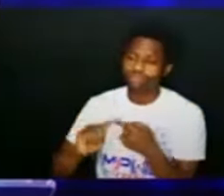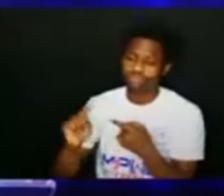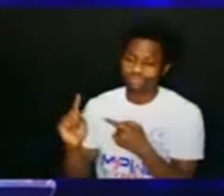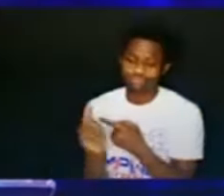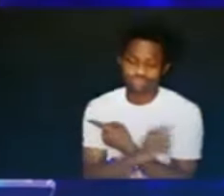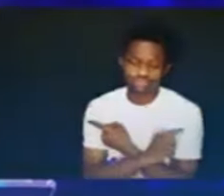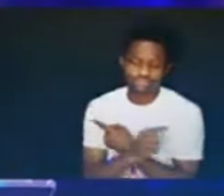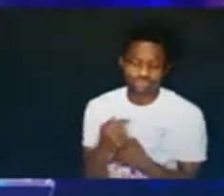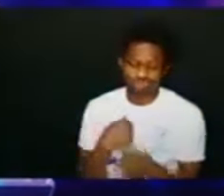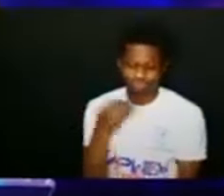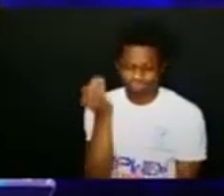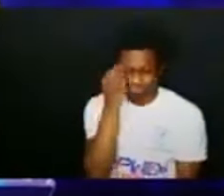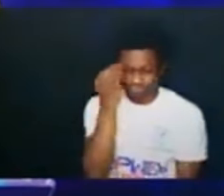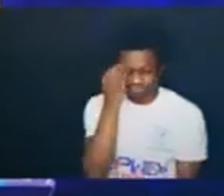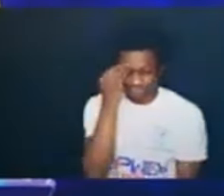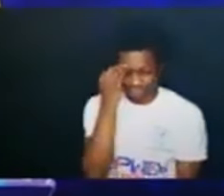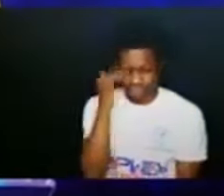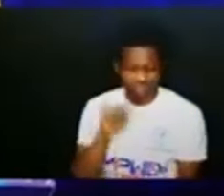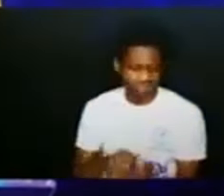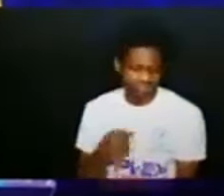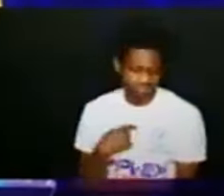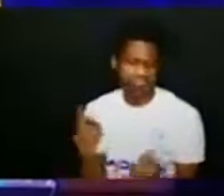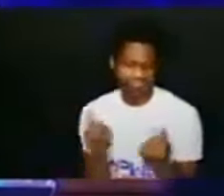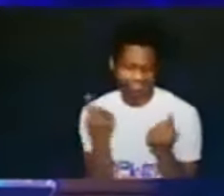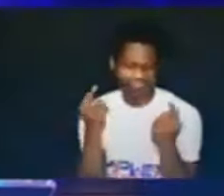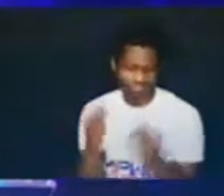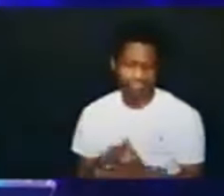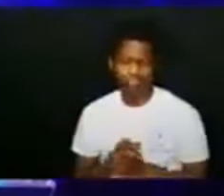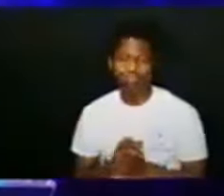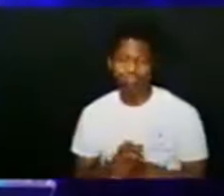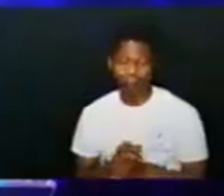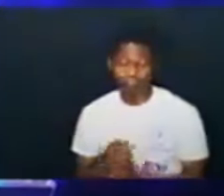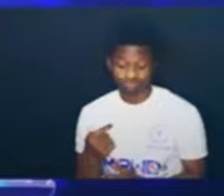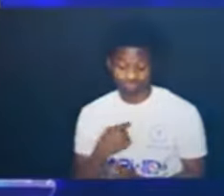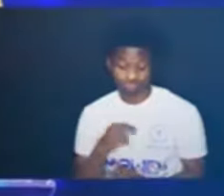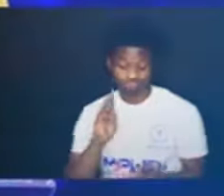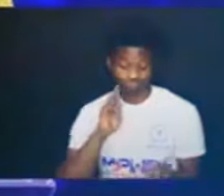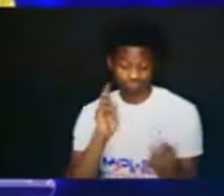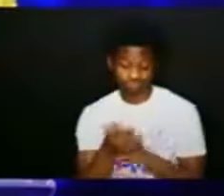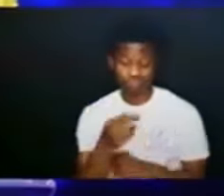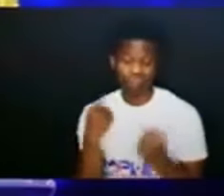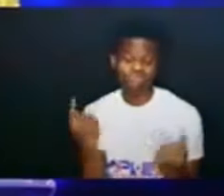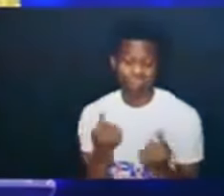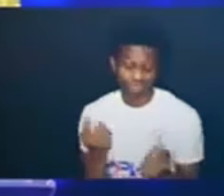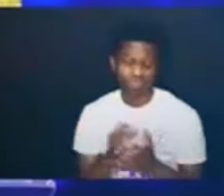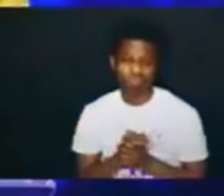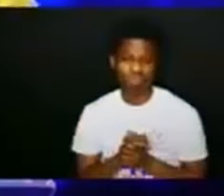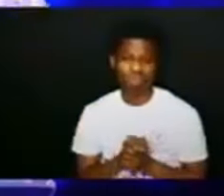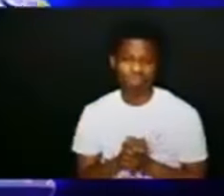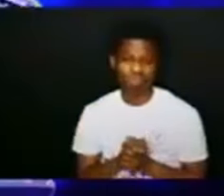acknowledge that I am a sinner. And I repent of my sins. And